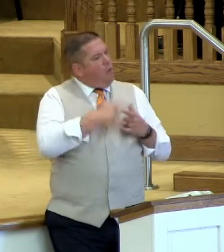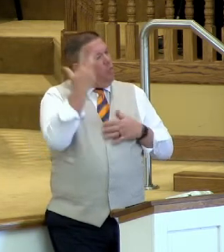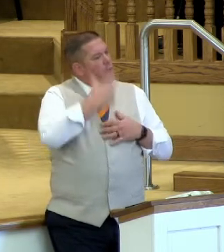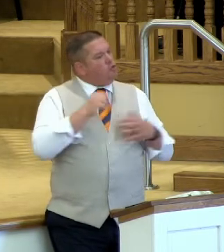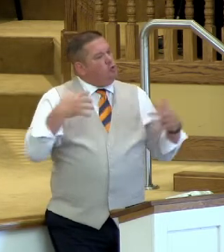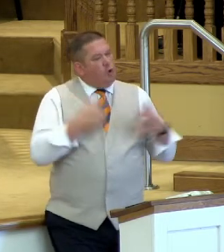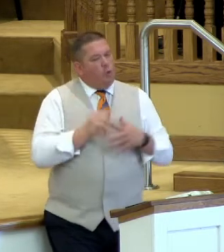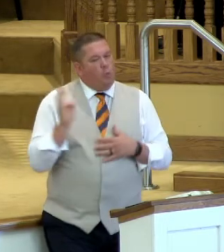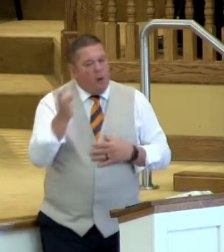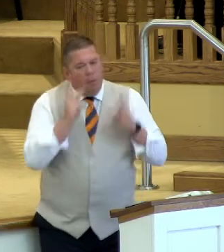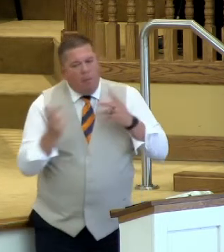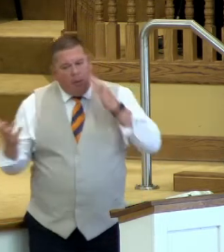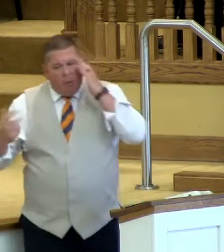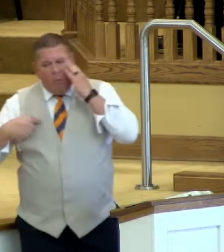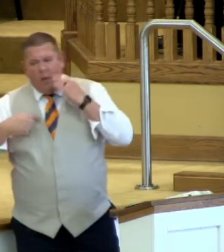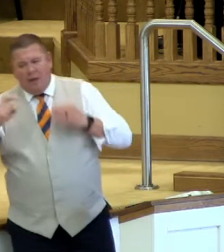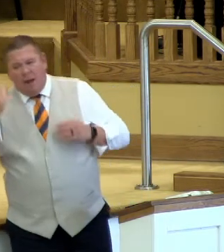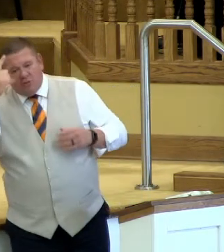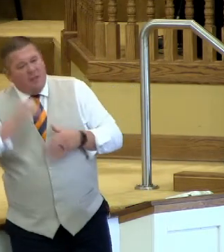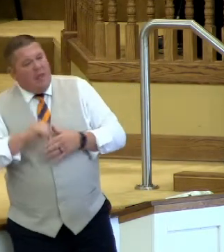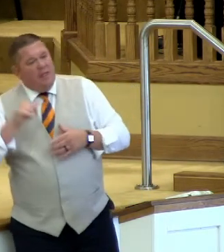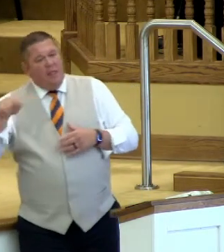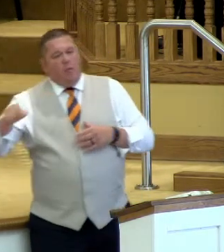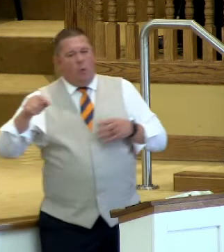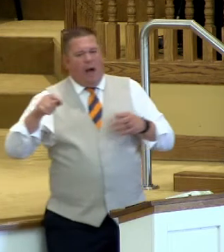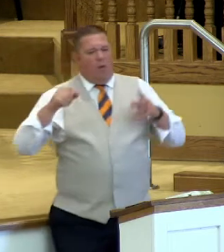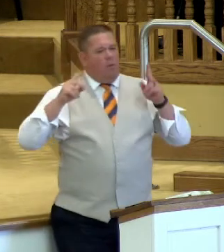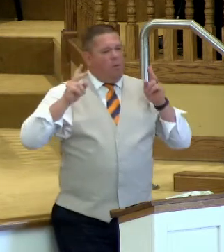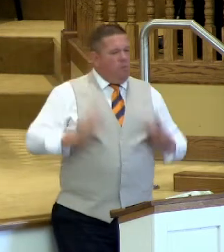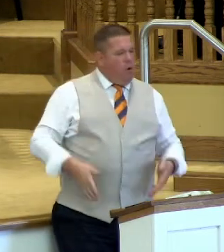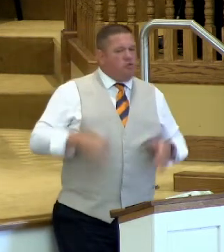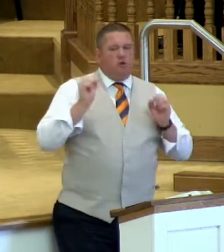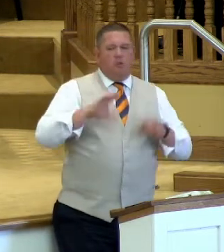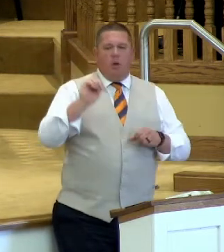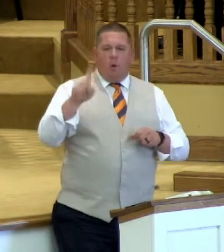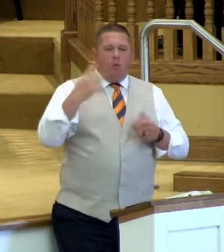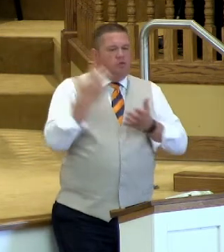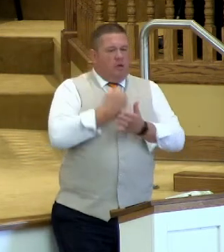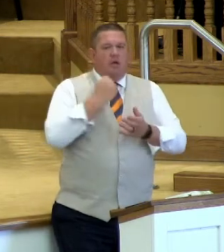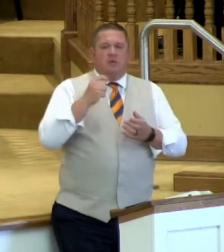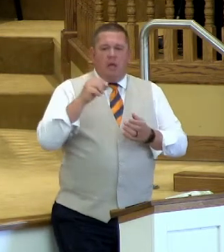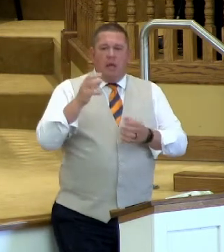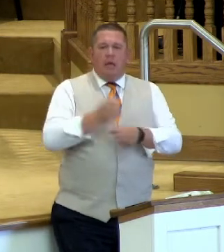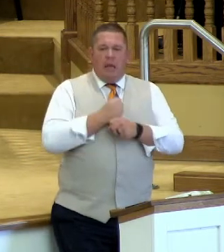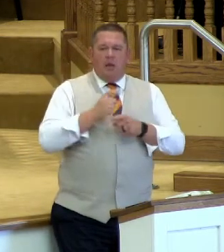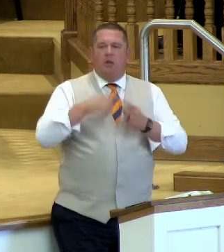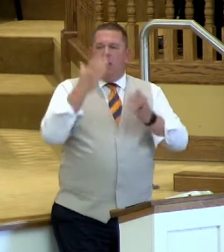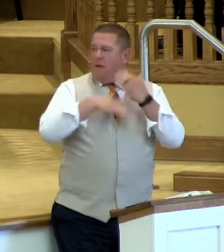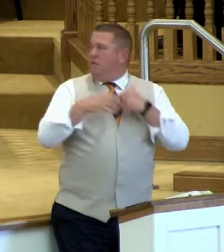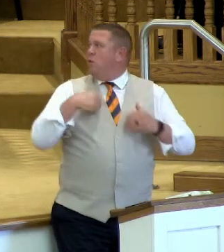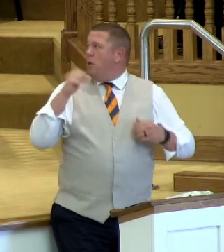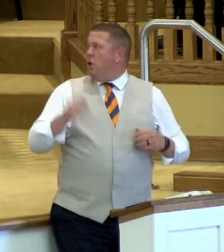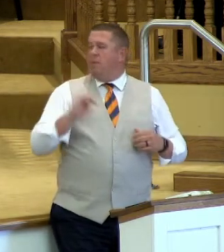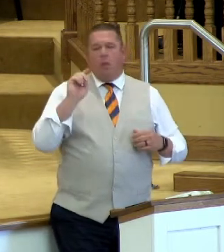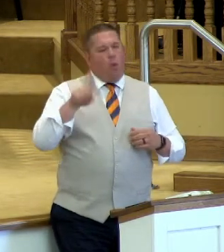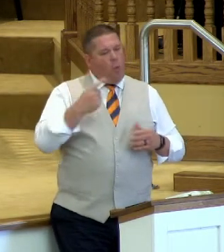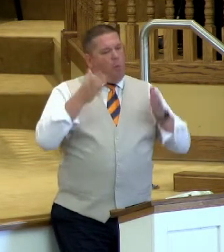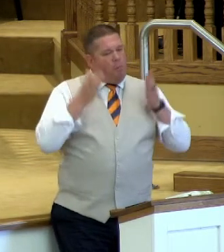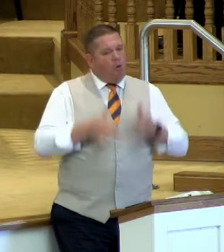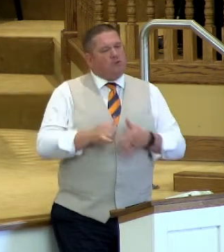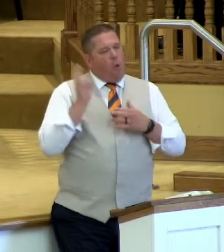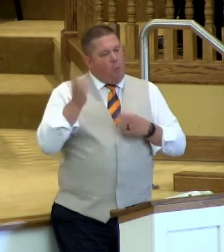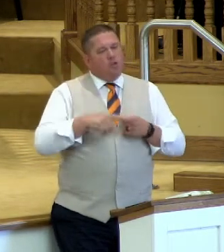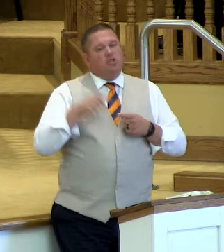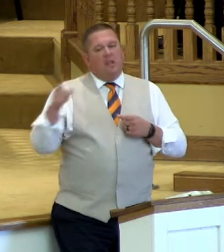so scared to witness to people when we need to understand that that person, we could be their only chance at getting to heaven. We could be the only person